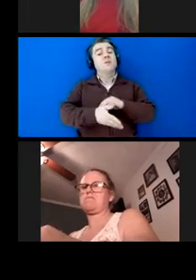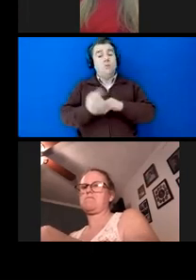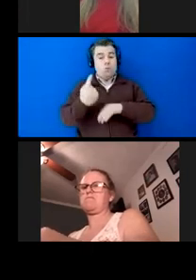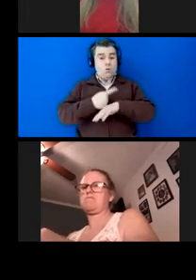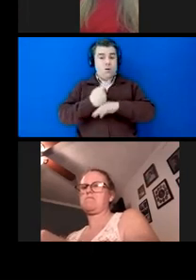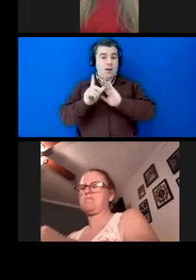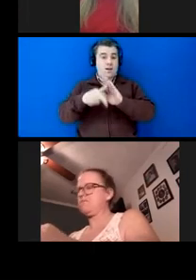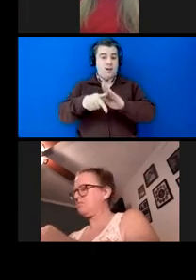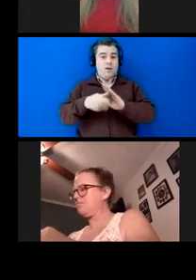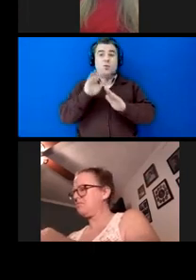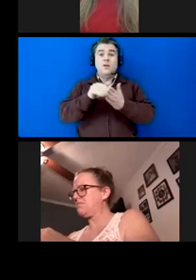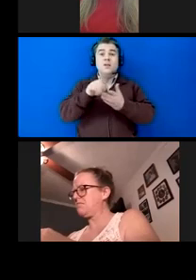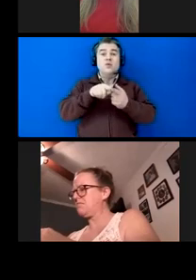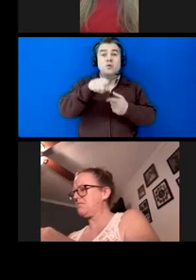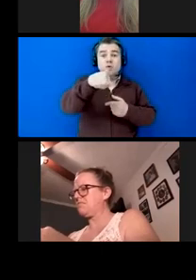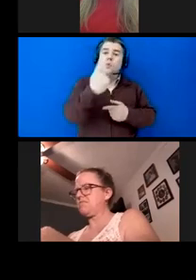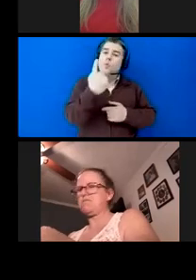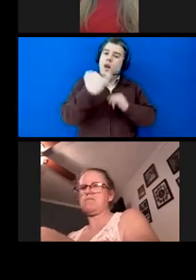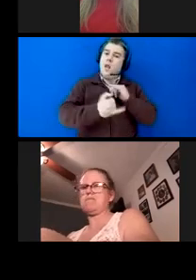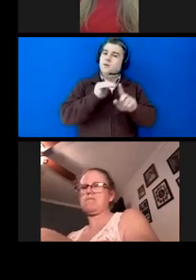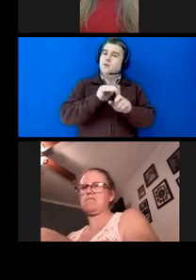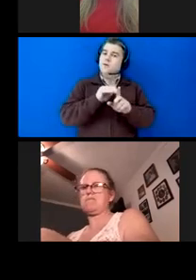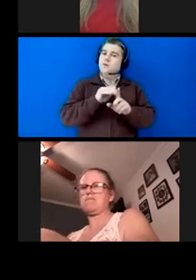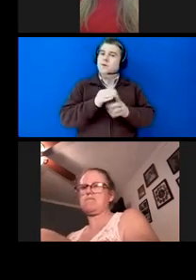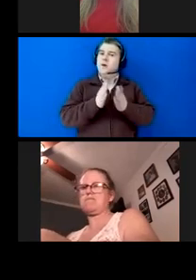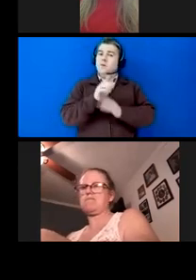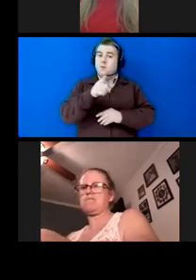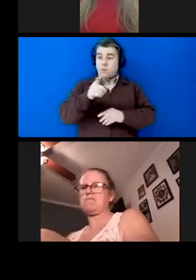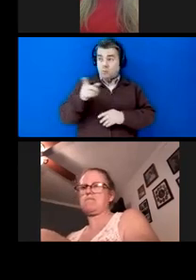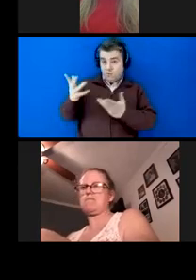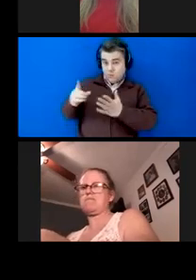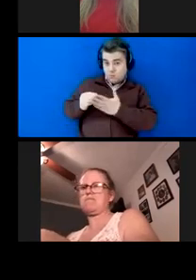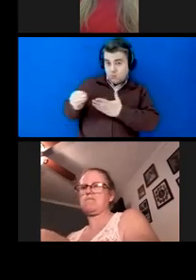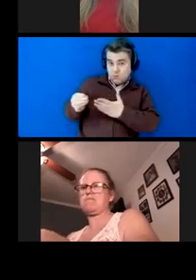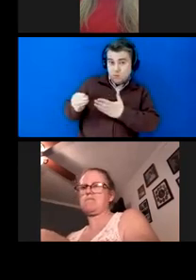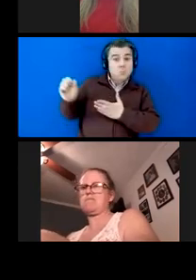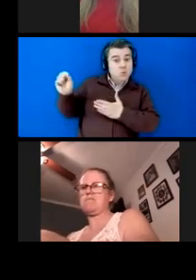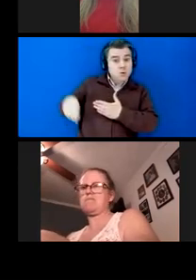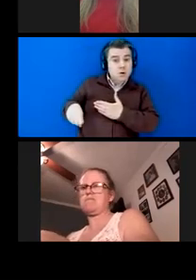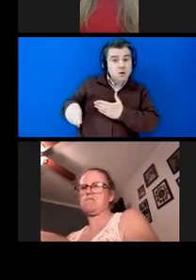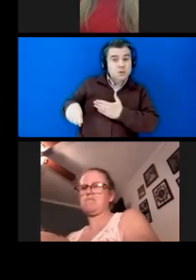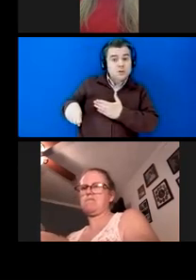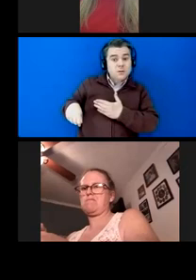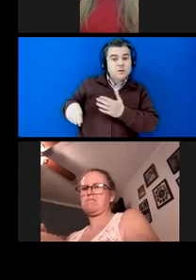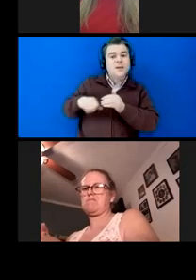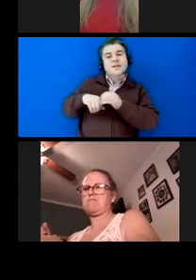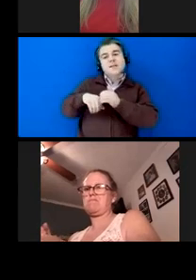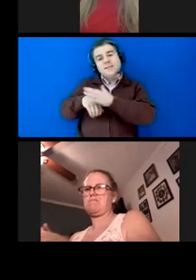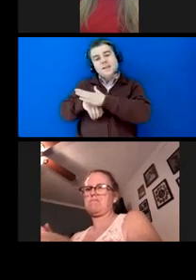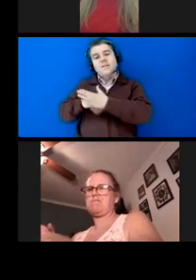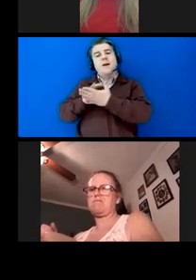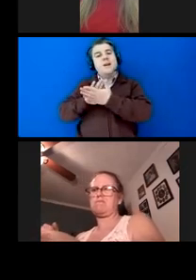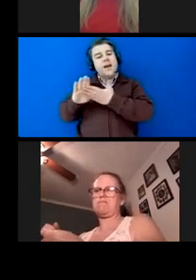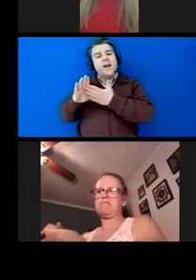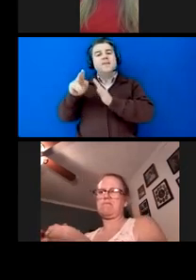to send you one final alert. And we're going to ask you, did they purchase? And if they did, please send them this nice video